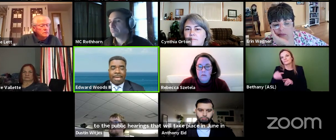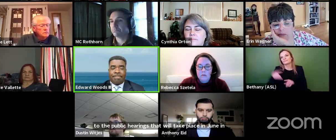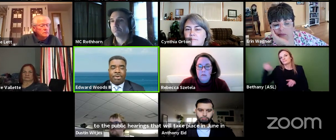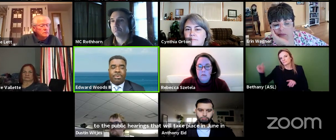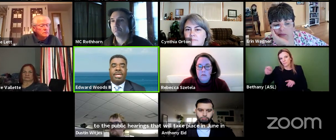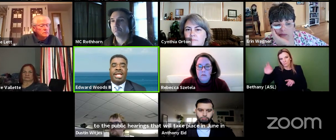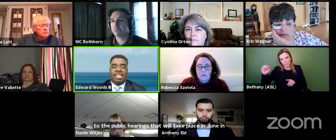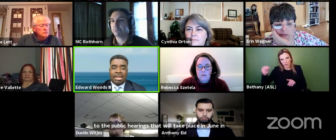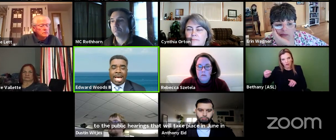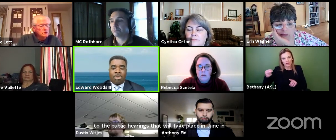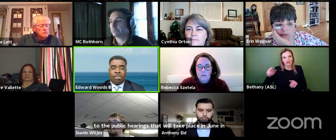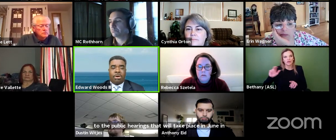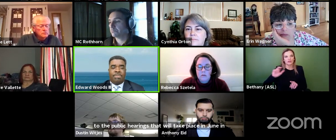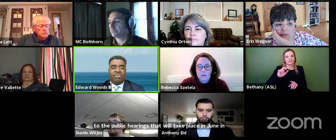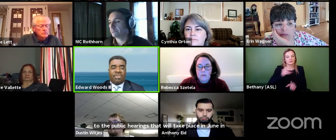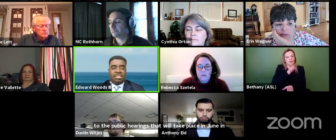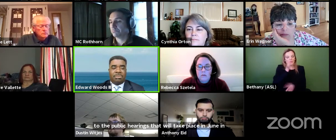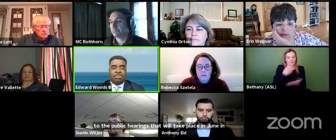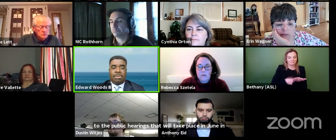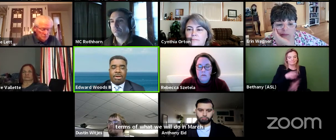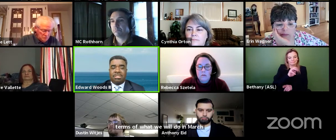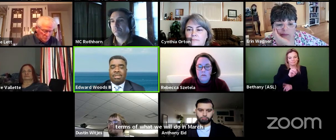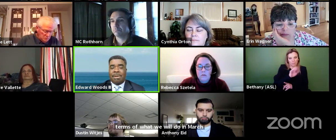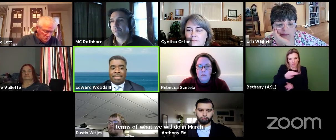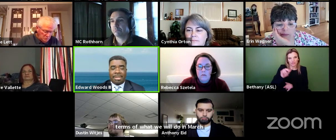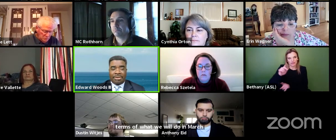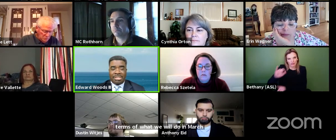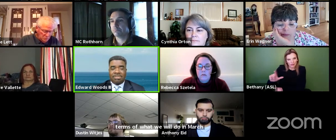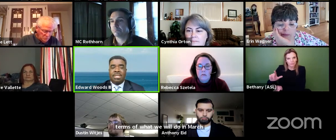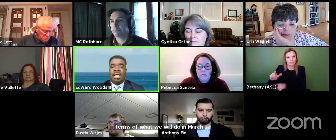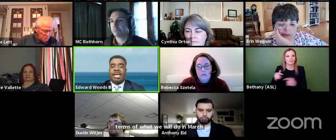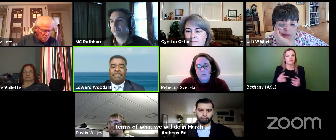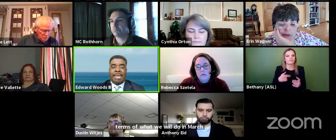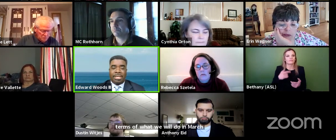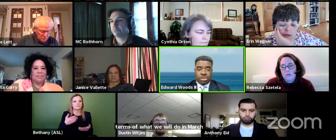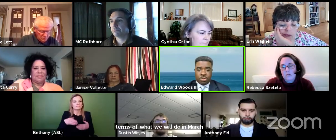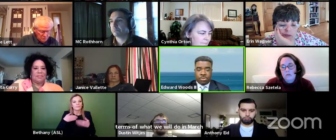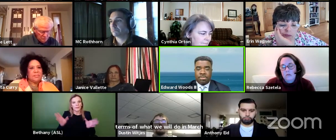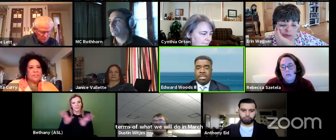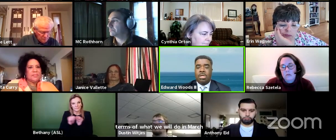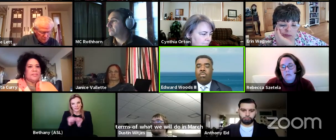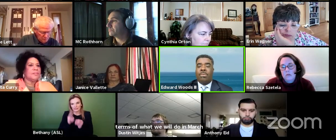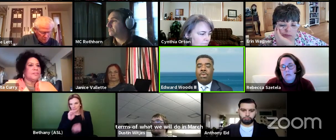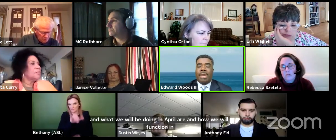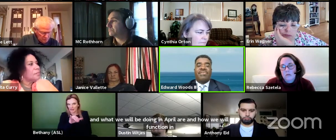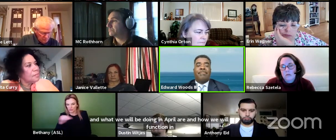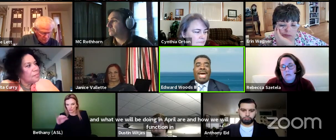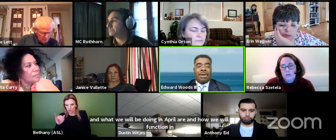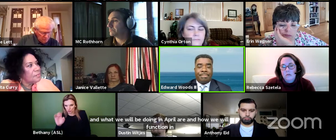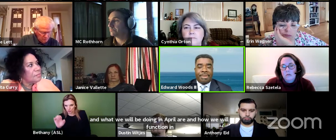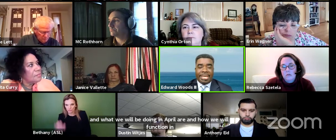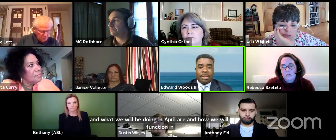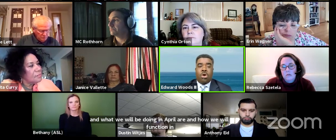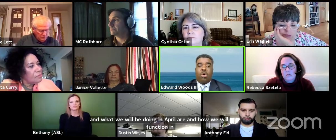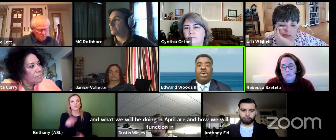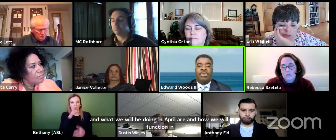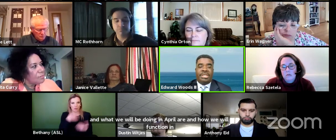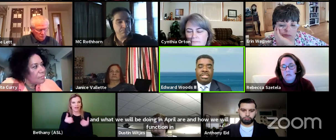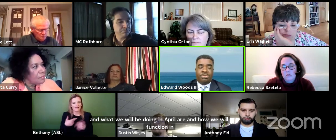doing in April, and then how we're going to be functioning with regards to the public hearings in May and June. We will have a backup